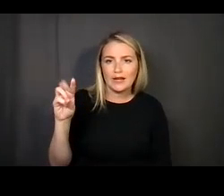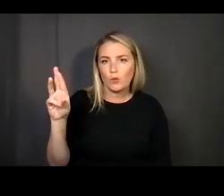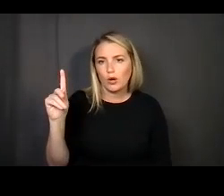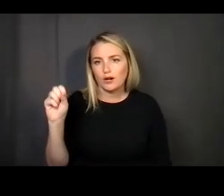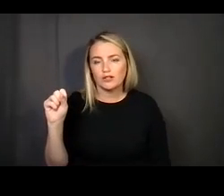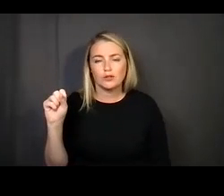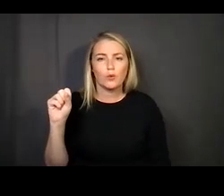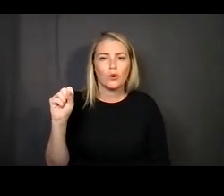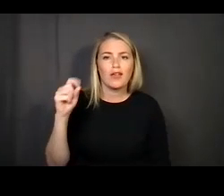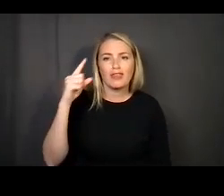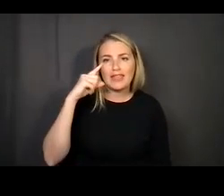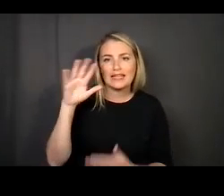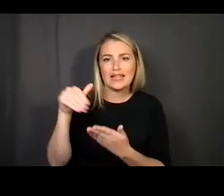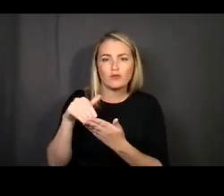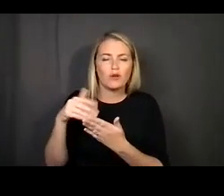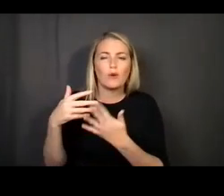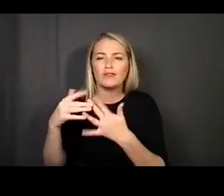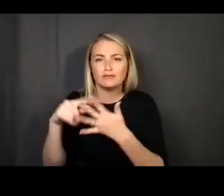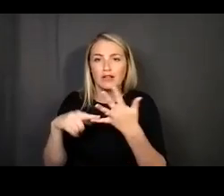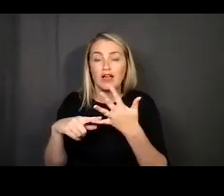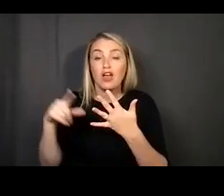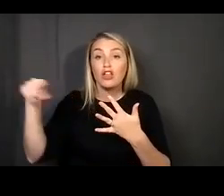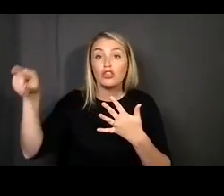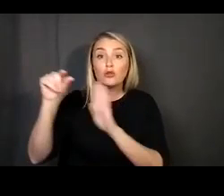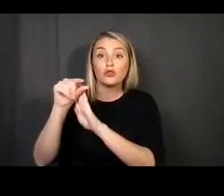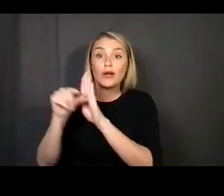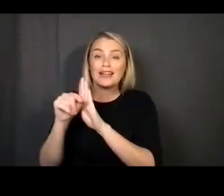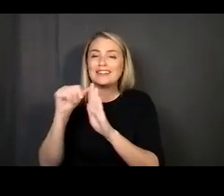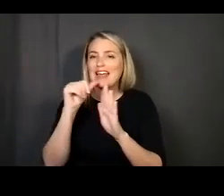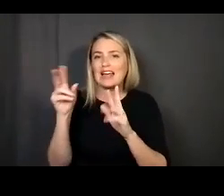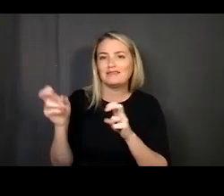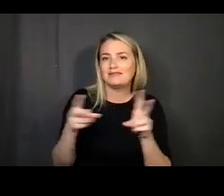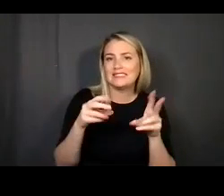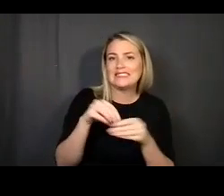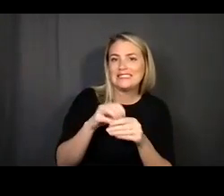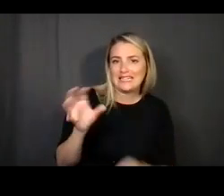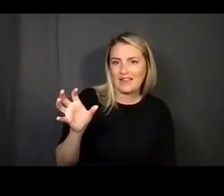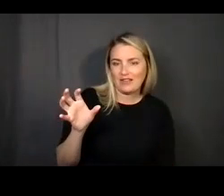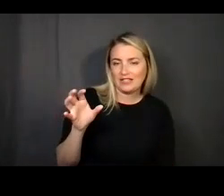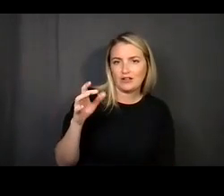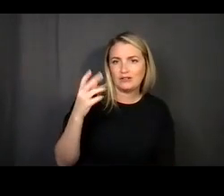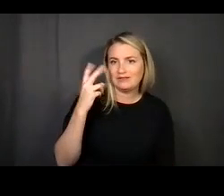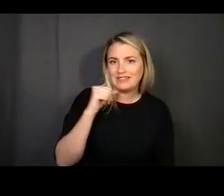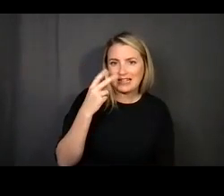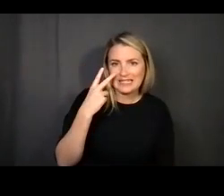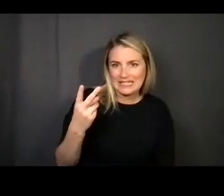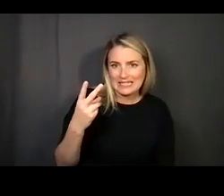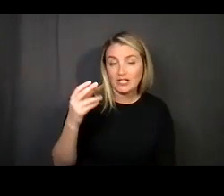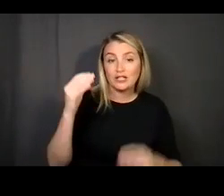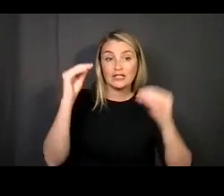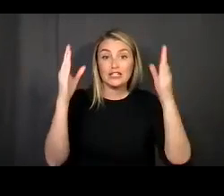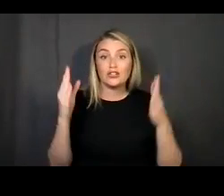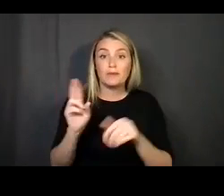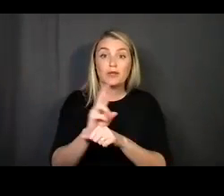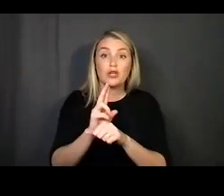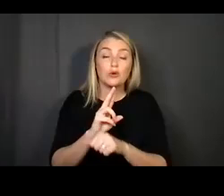grades don't las flow lecturas, into Canvas, so you wouldn't see those grades there. esas The teachers calificaciones no might se use a reflejan en complete, Canvas. incomplete, and